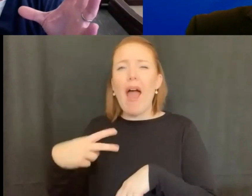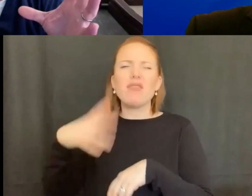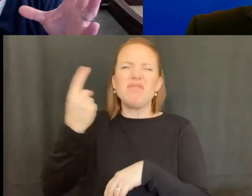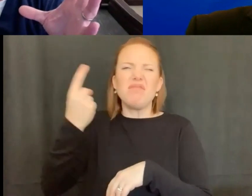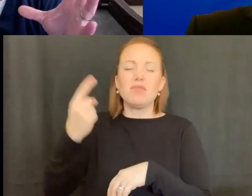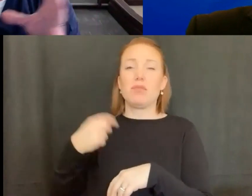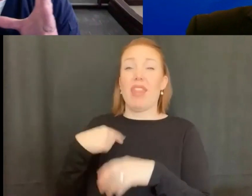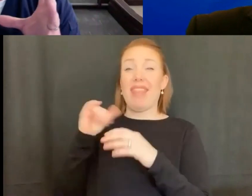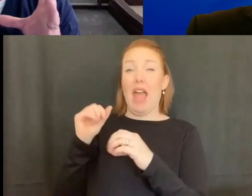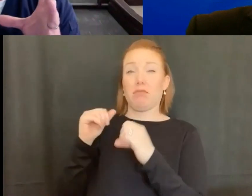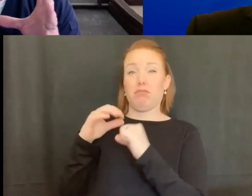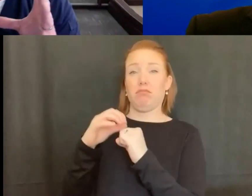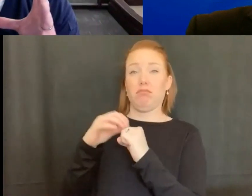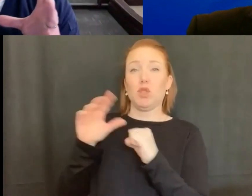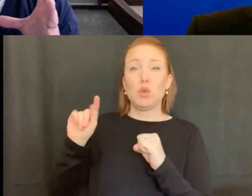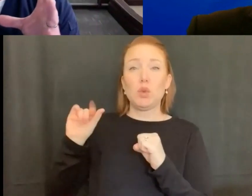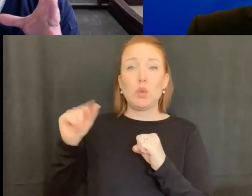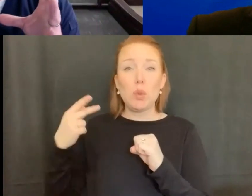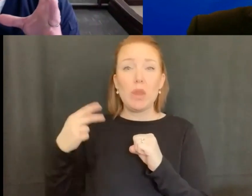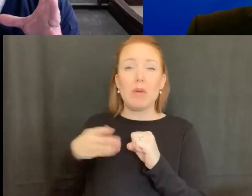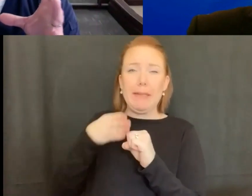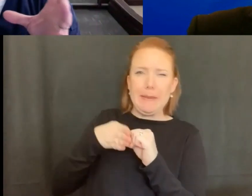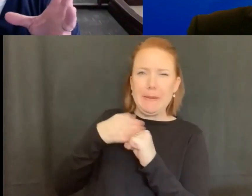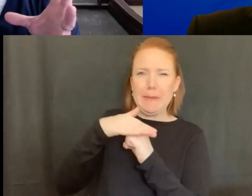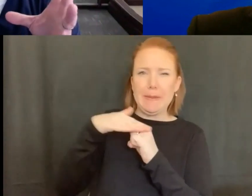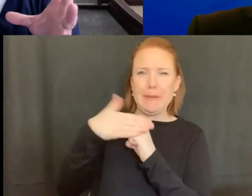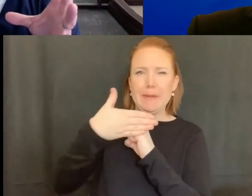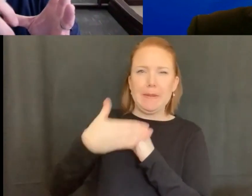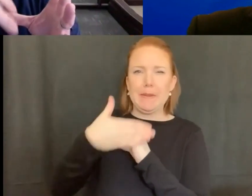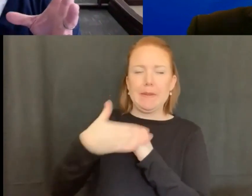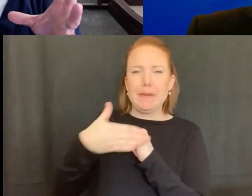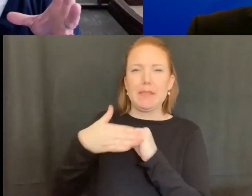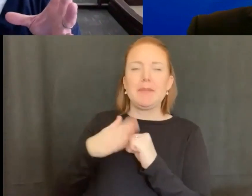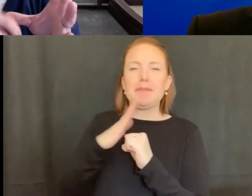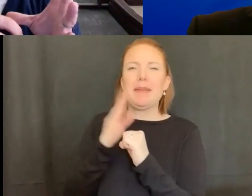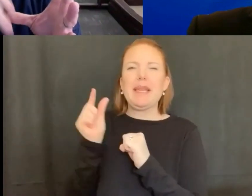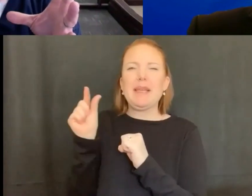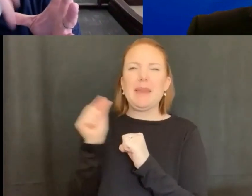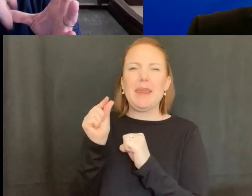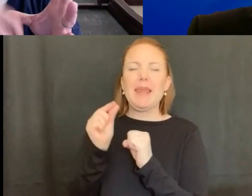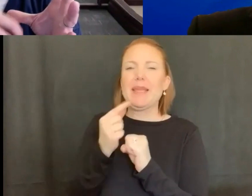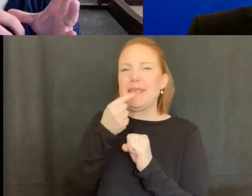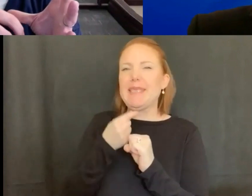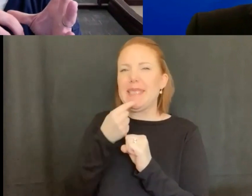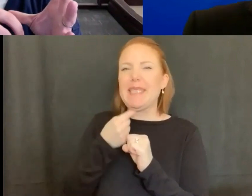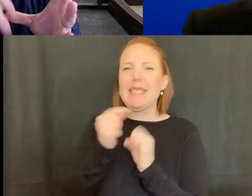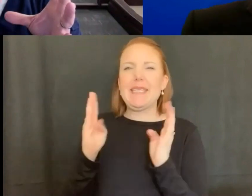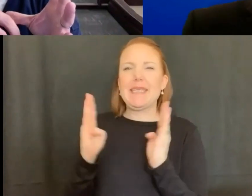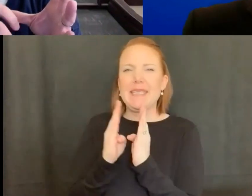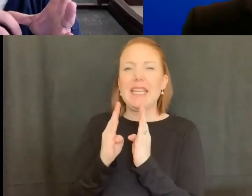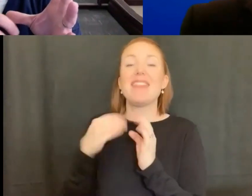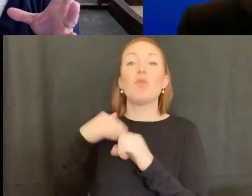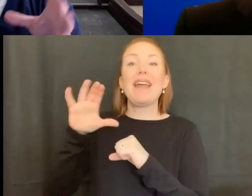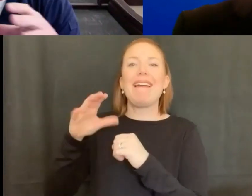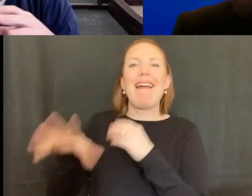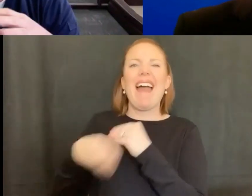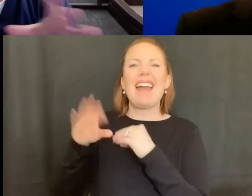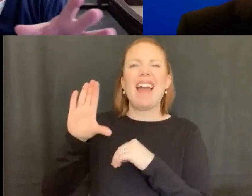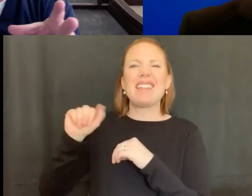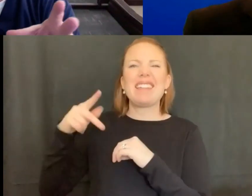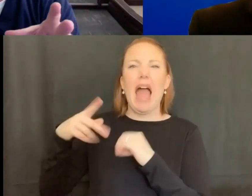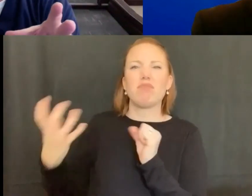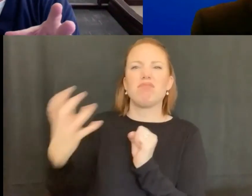that tooth and we make it like skinnier and shorter, and then we replace all that missing tooth structure with like a cap, and it fits over the top. It's almost